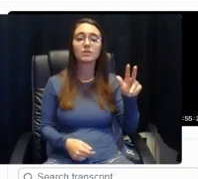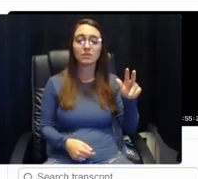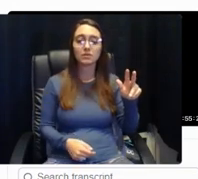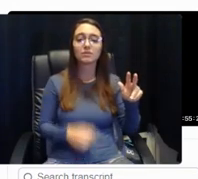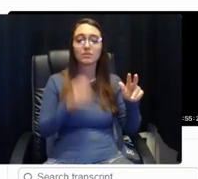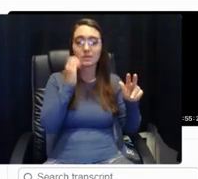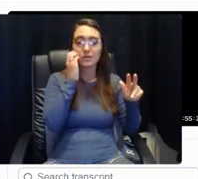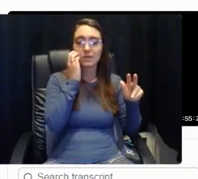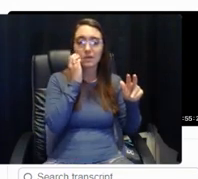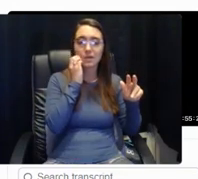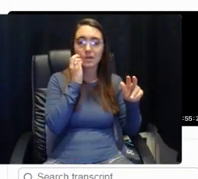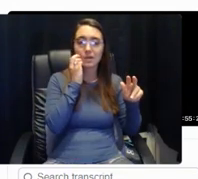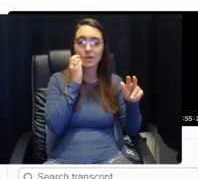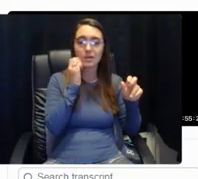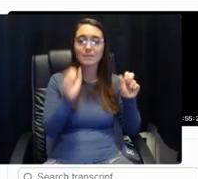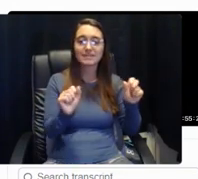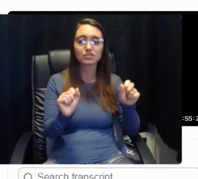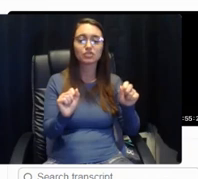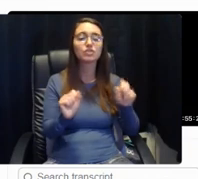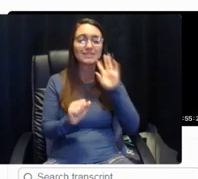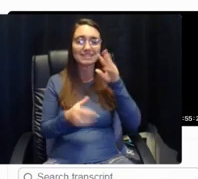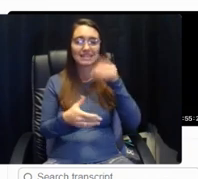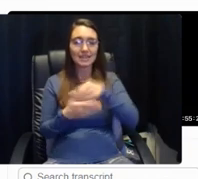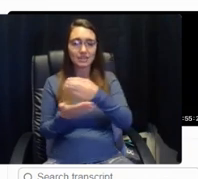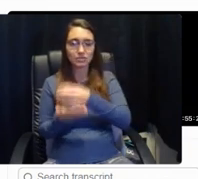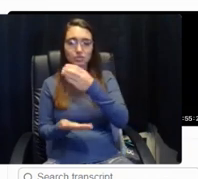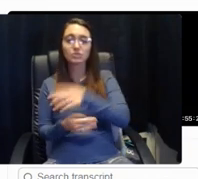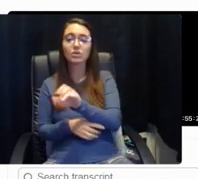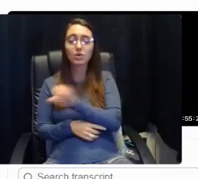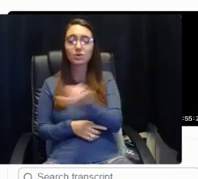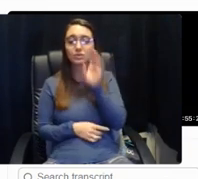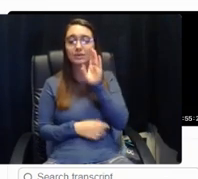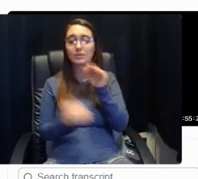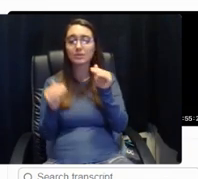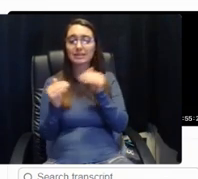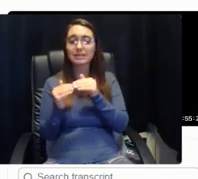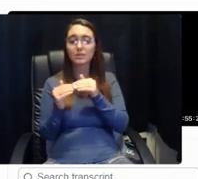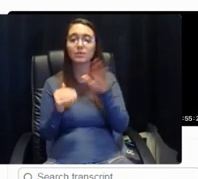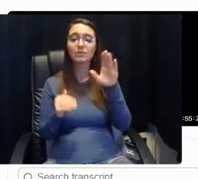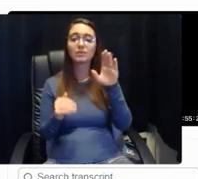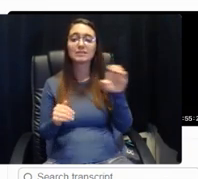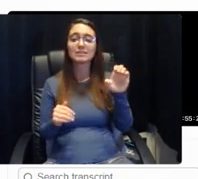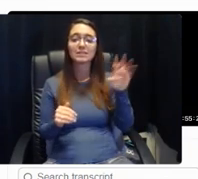up in the solution, and also equal to the cerium 4